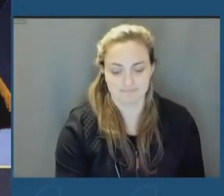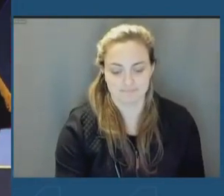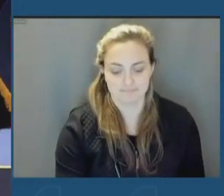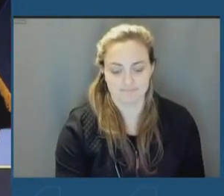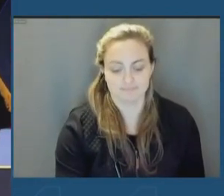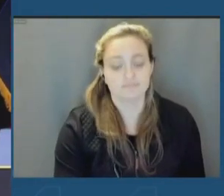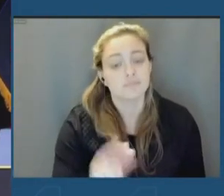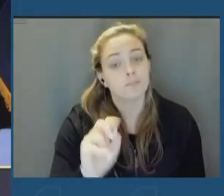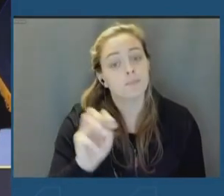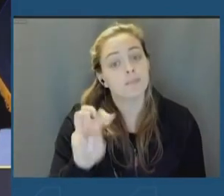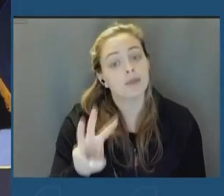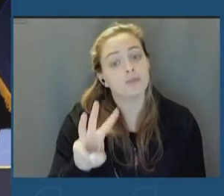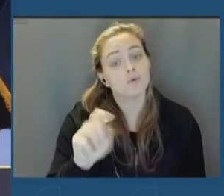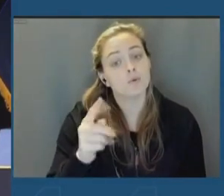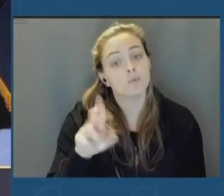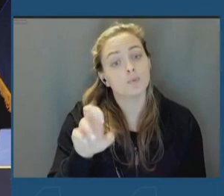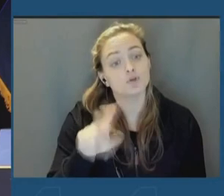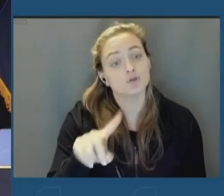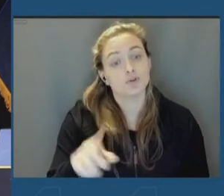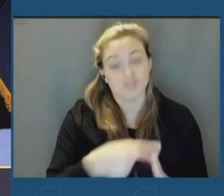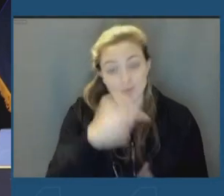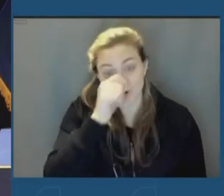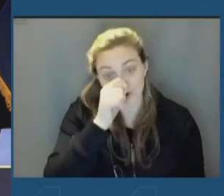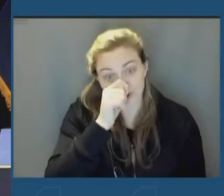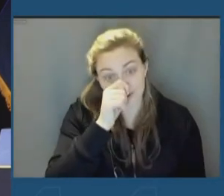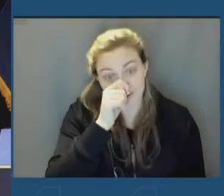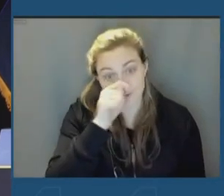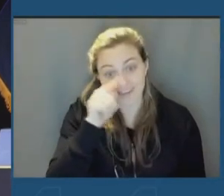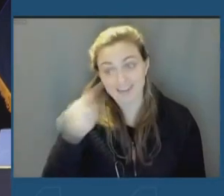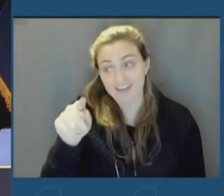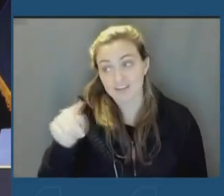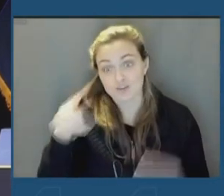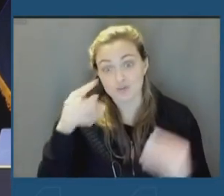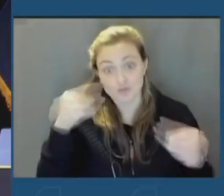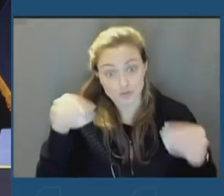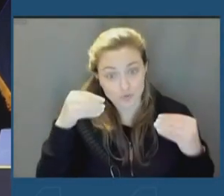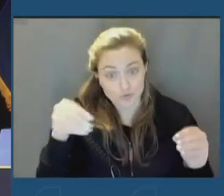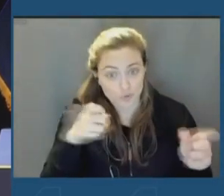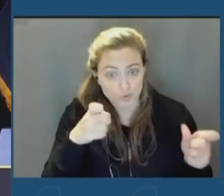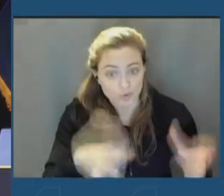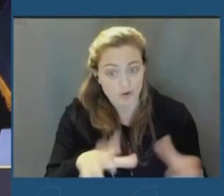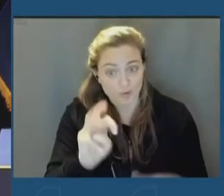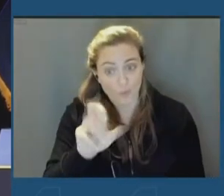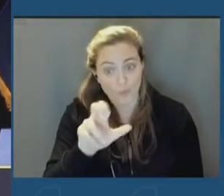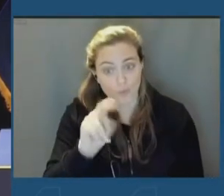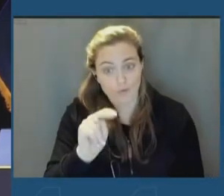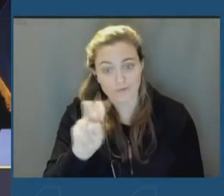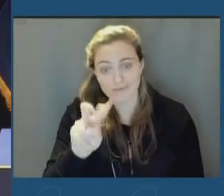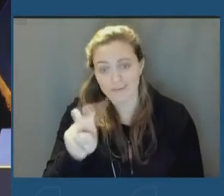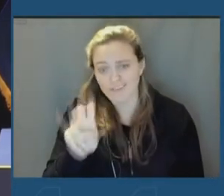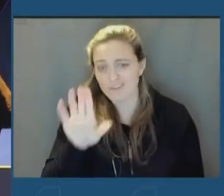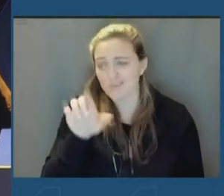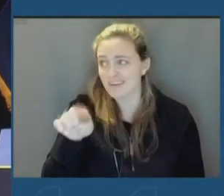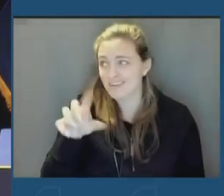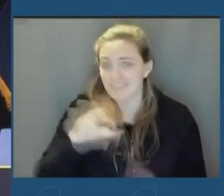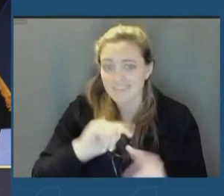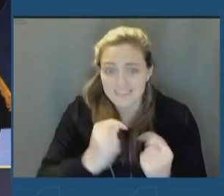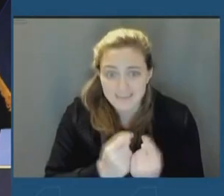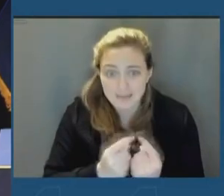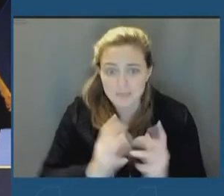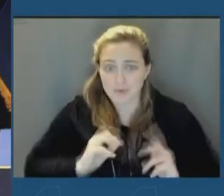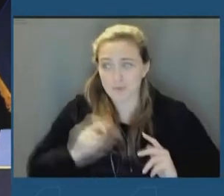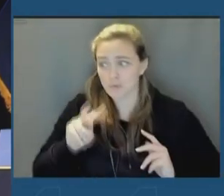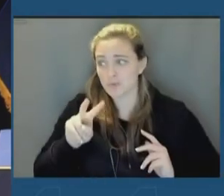Matthew Pritchard from Target. He's the store director of the Target on Walden Avenue. He and his team that took in